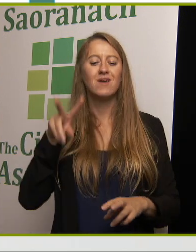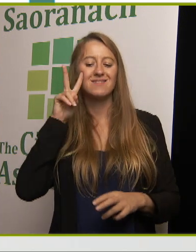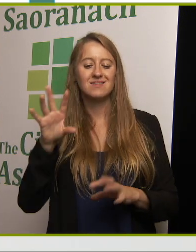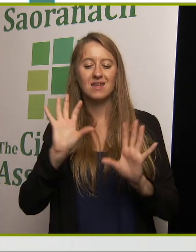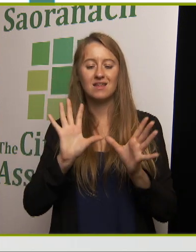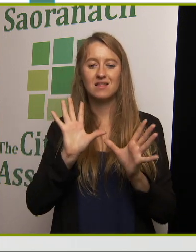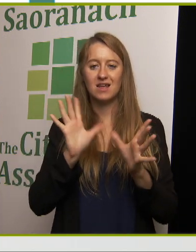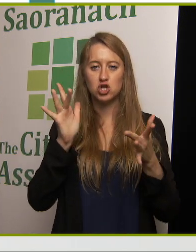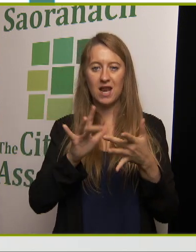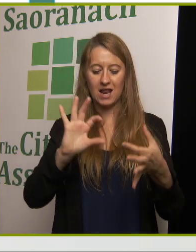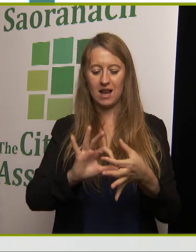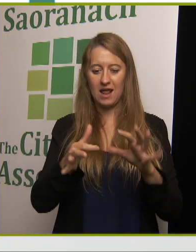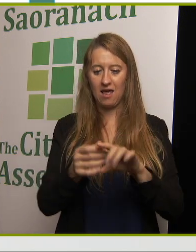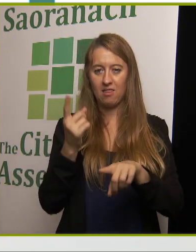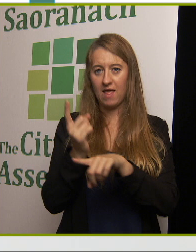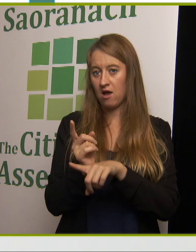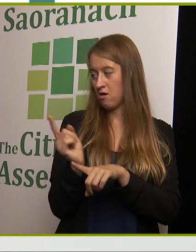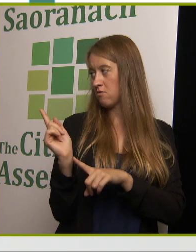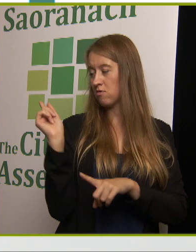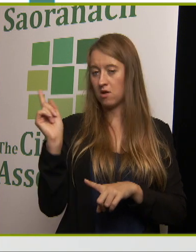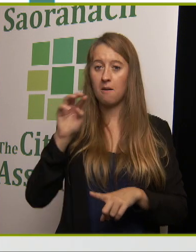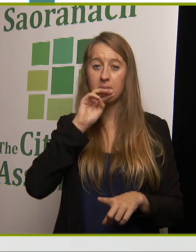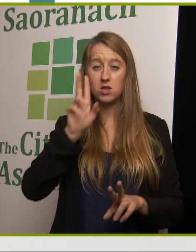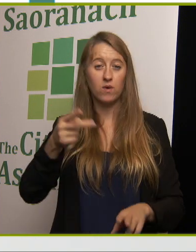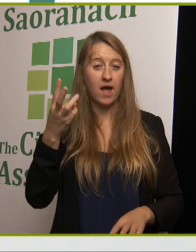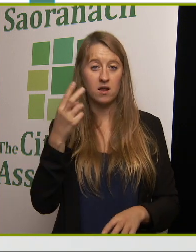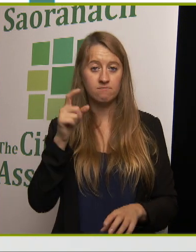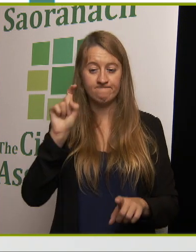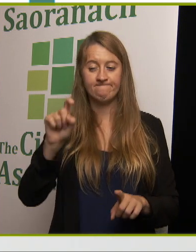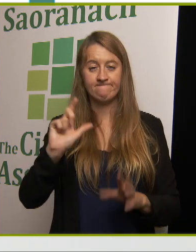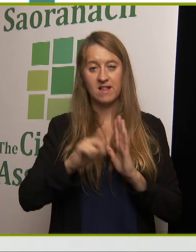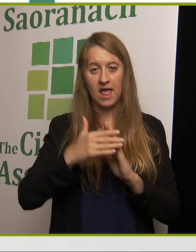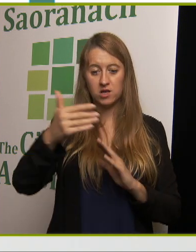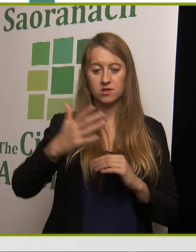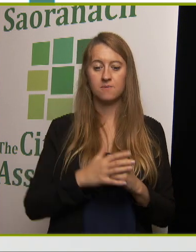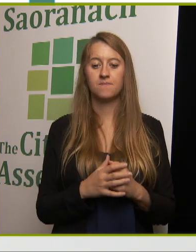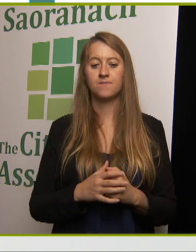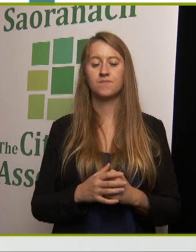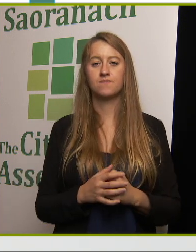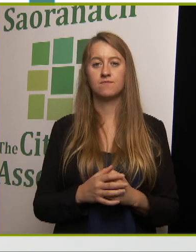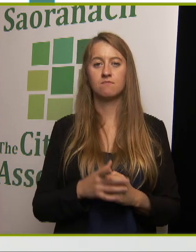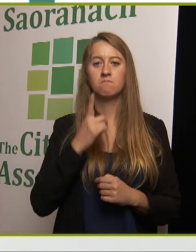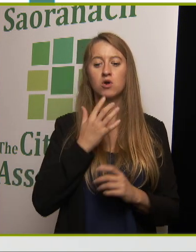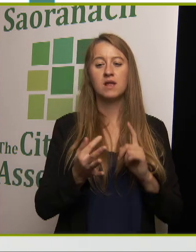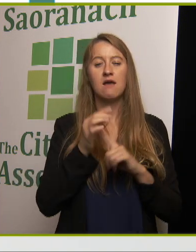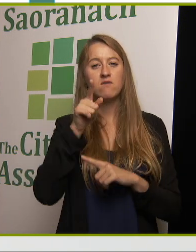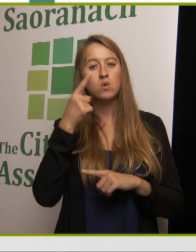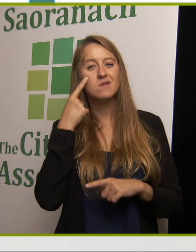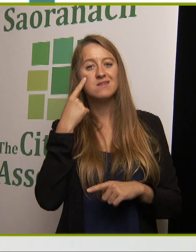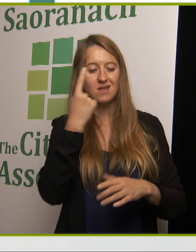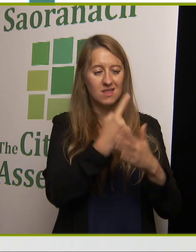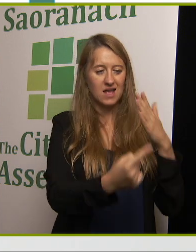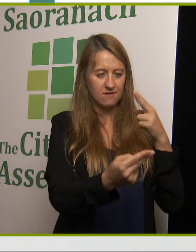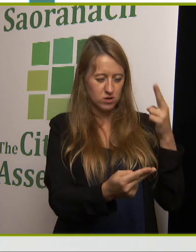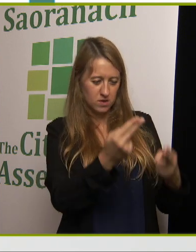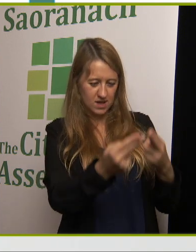there. It's an OSPAR web link. And if you look at the individual assessments, they will aggregate into